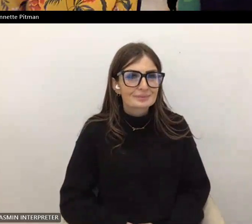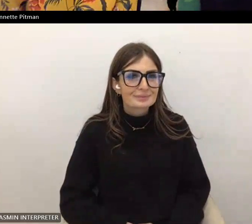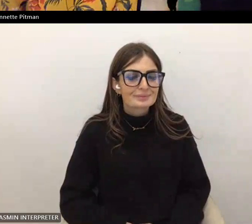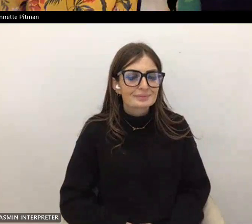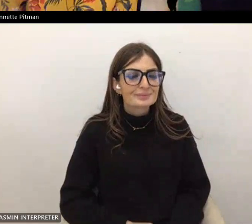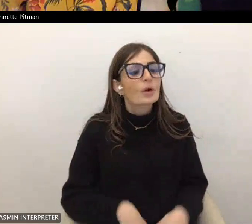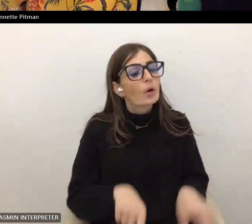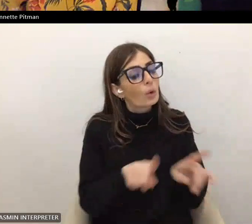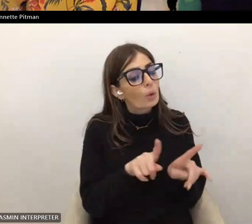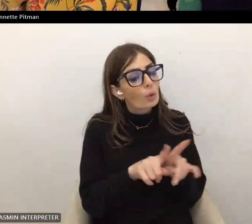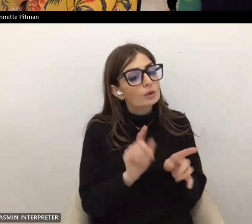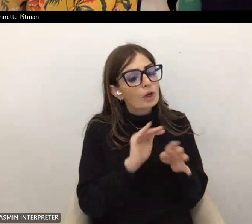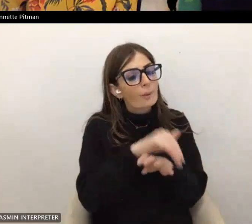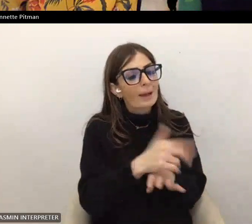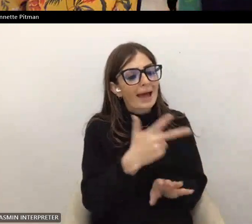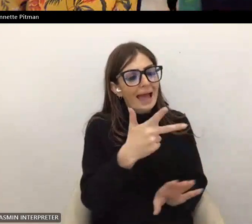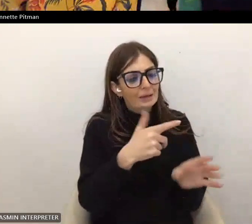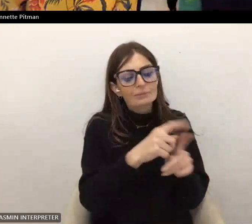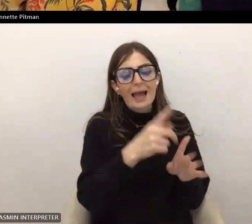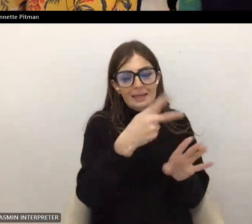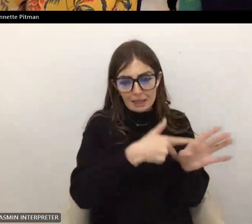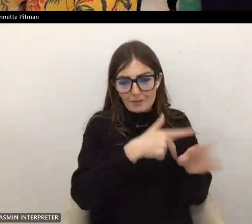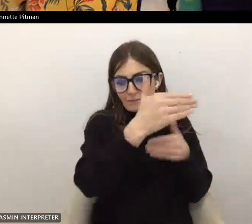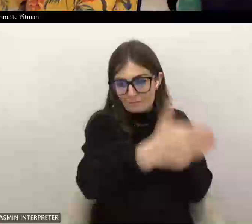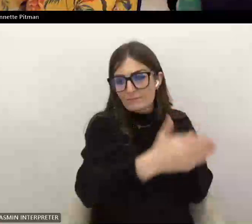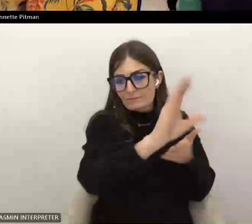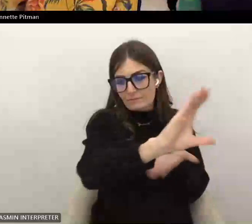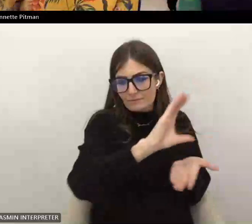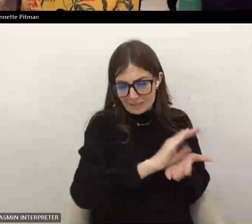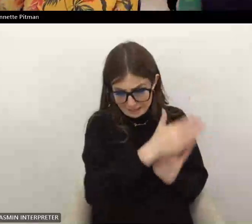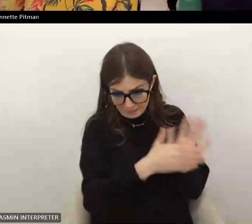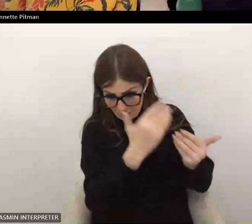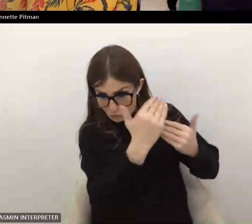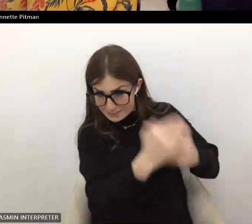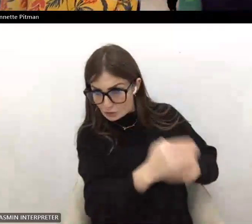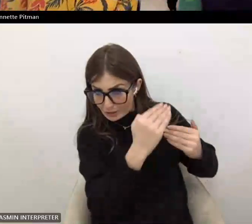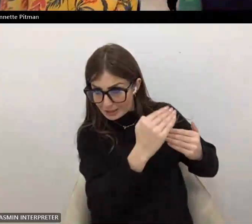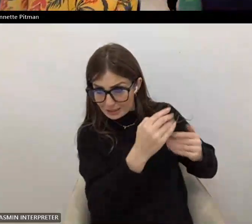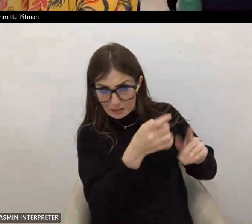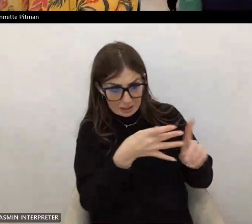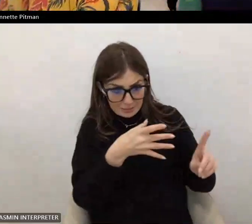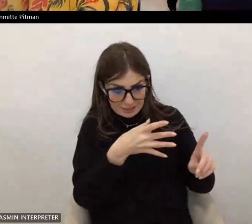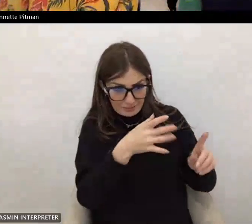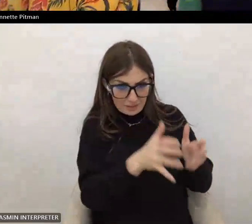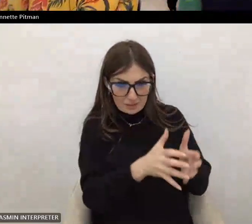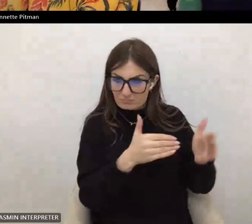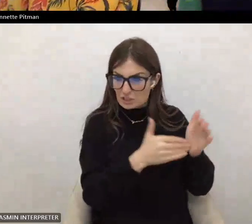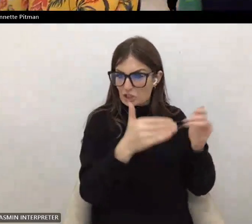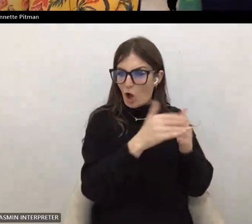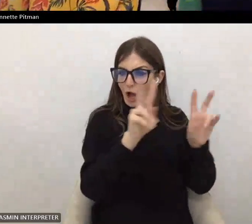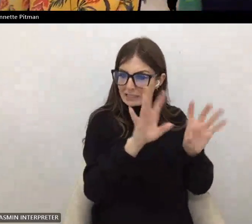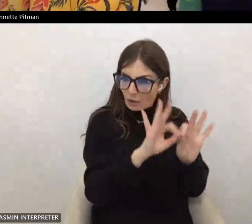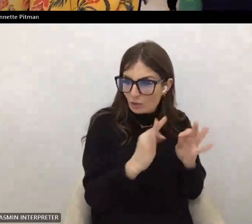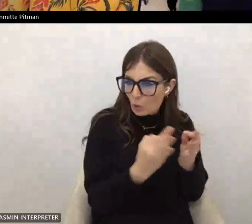Also a question around 8-year funding. Is this restricted to the particular size of